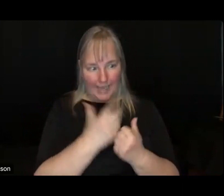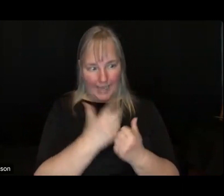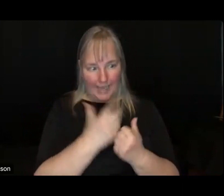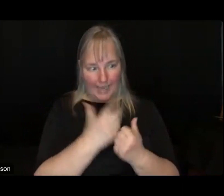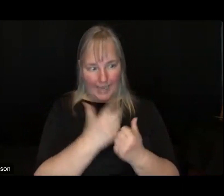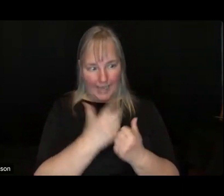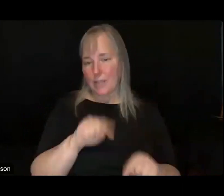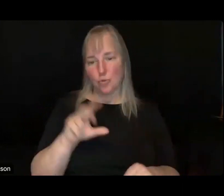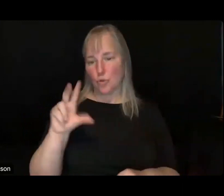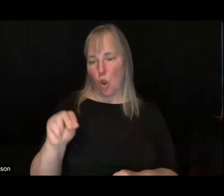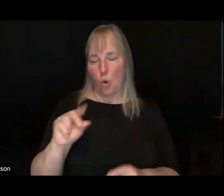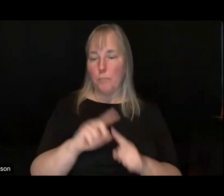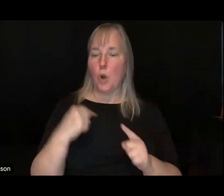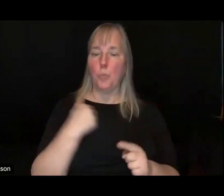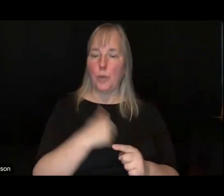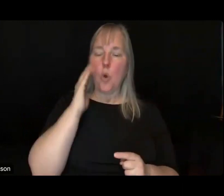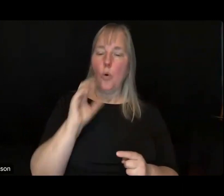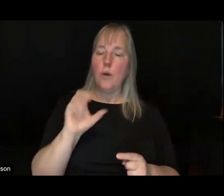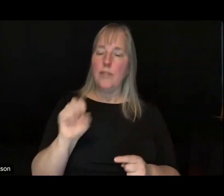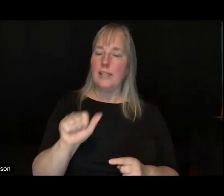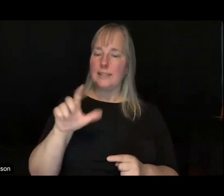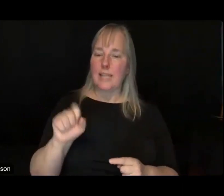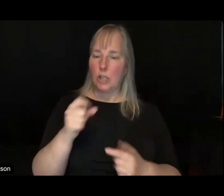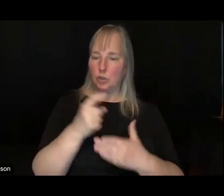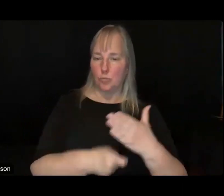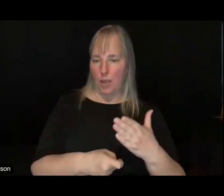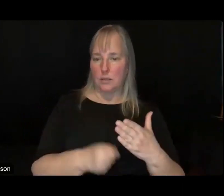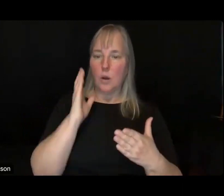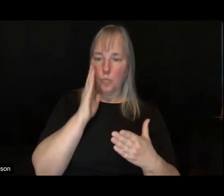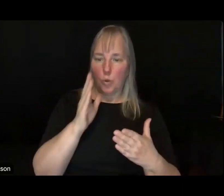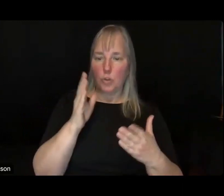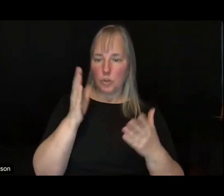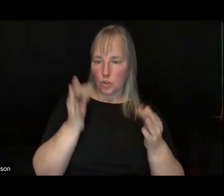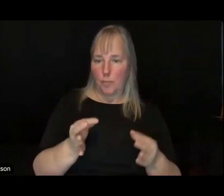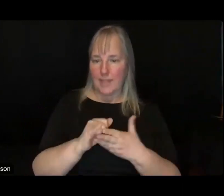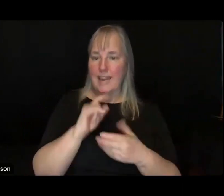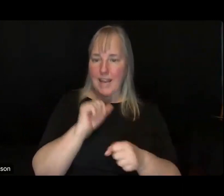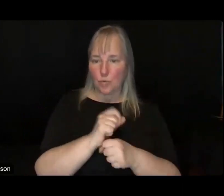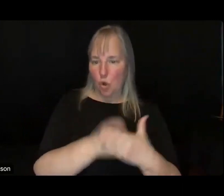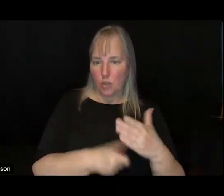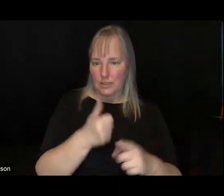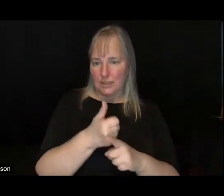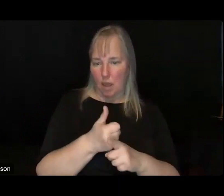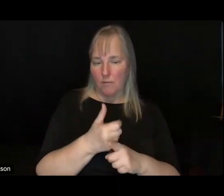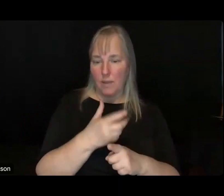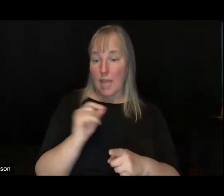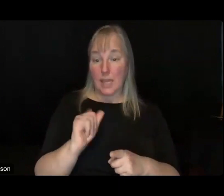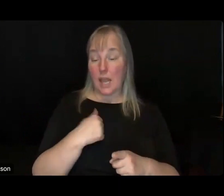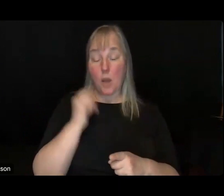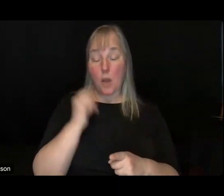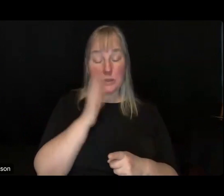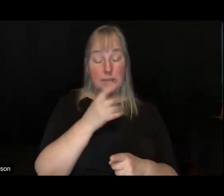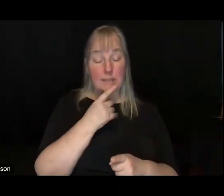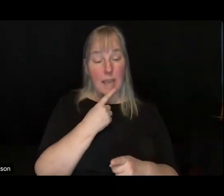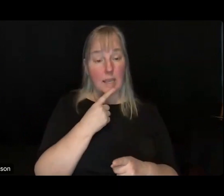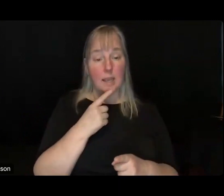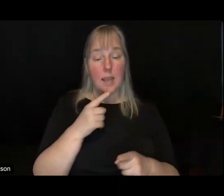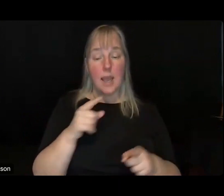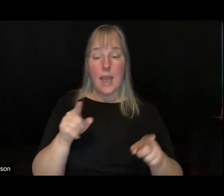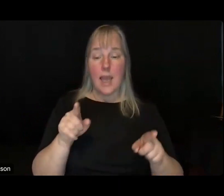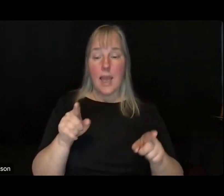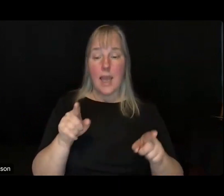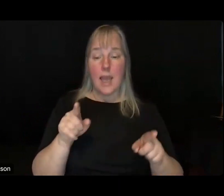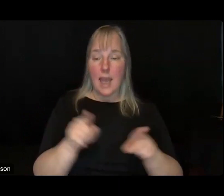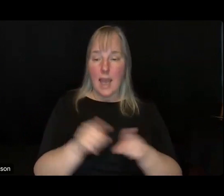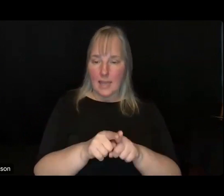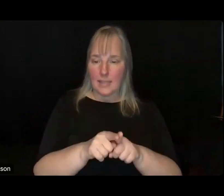sales price will determine that actual cost itself. And like I was saying, that as the price